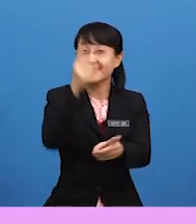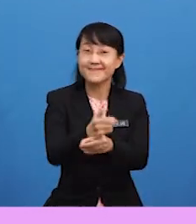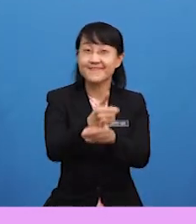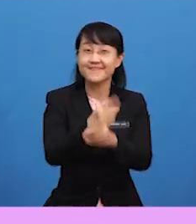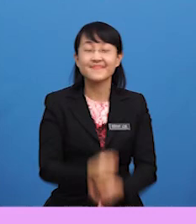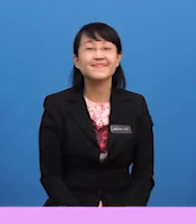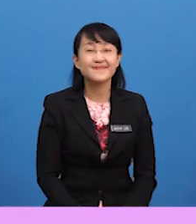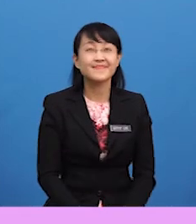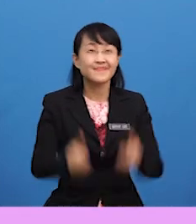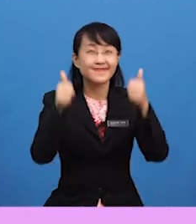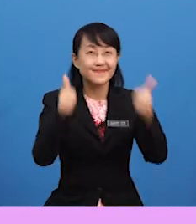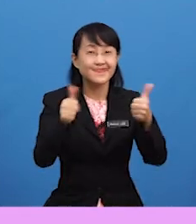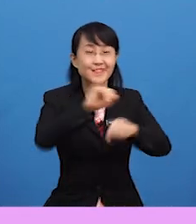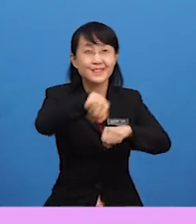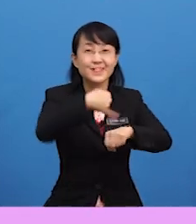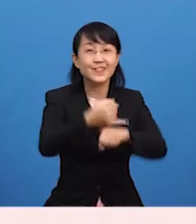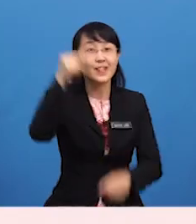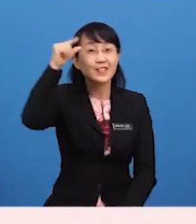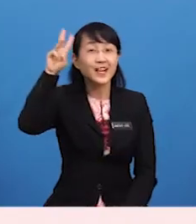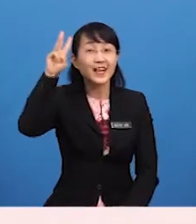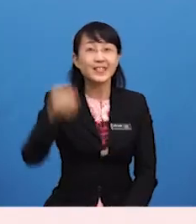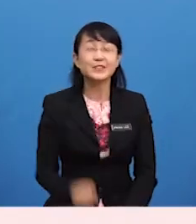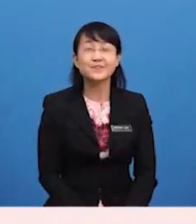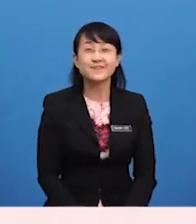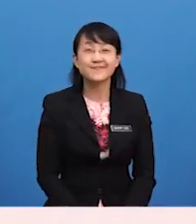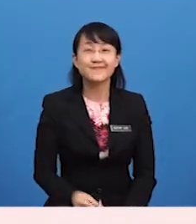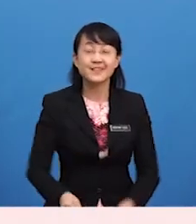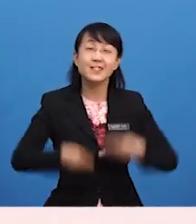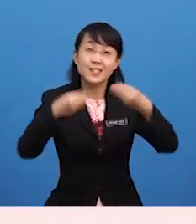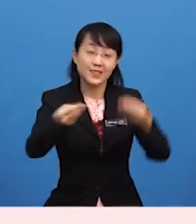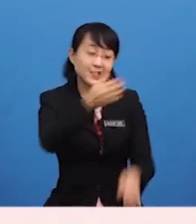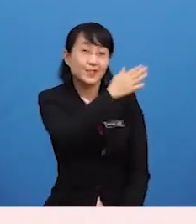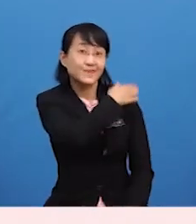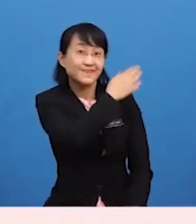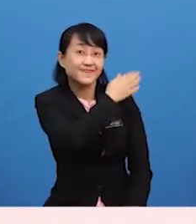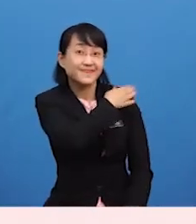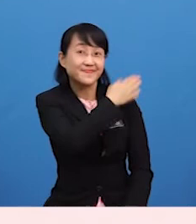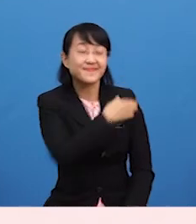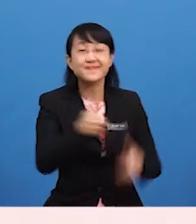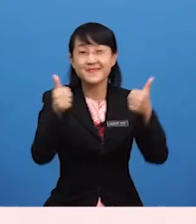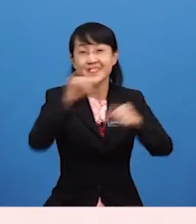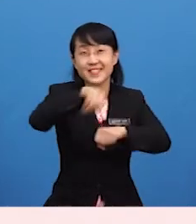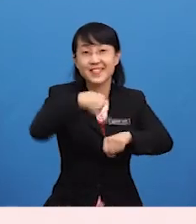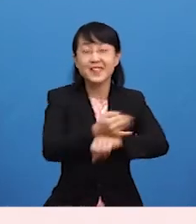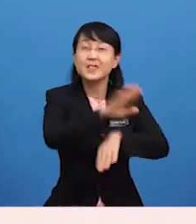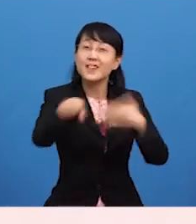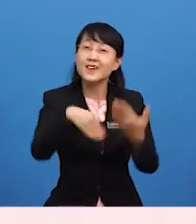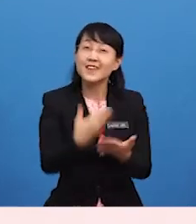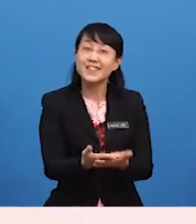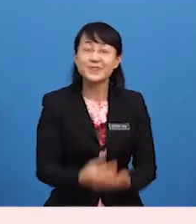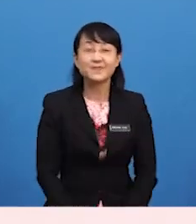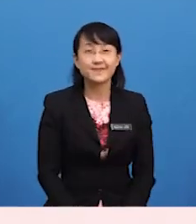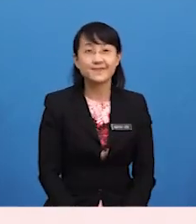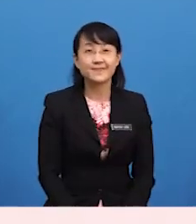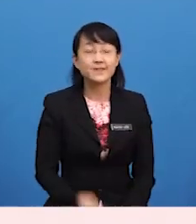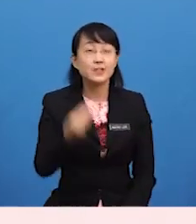correct. Good job, Gramwiz. Give yourself a pat on the back. Good job, everyone. Thank you. Well,